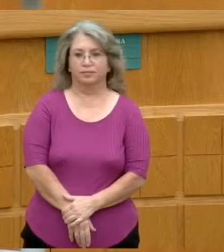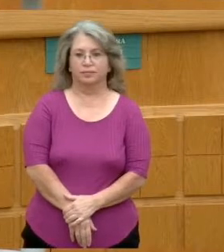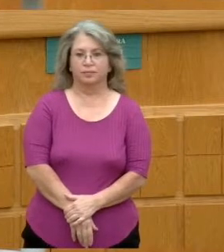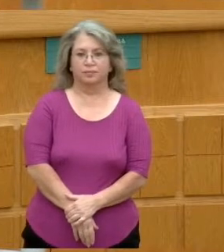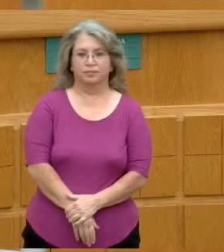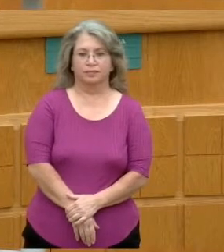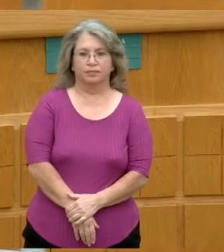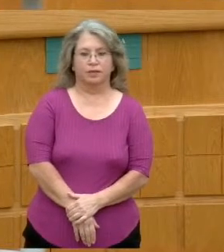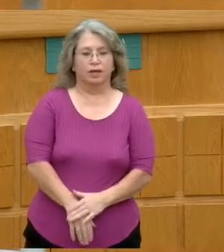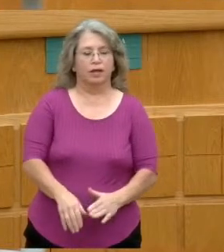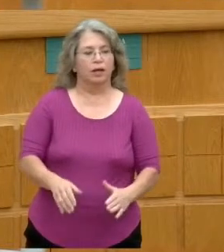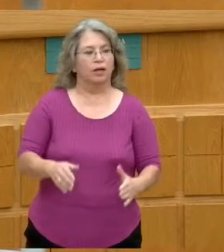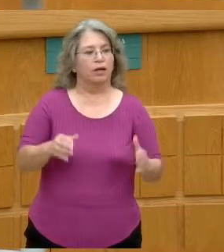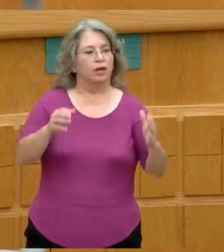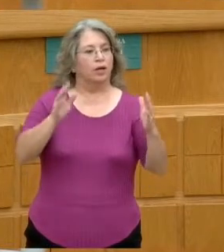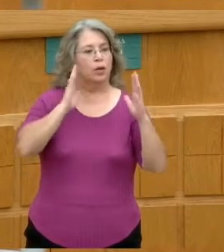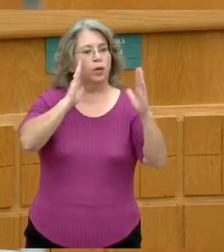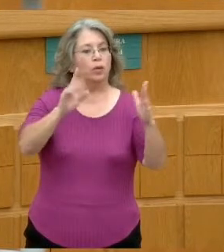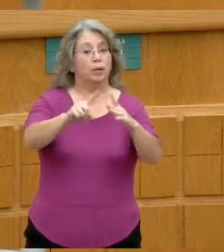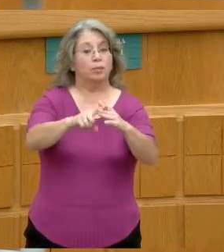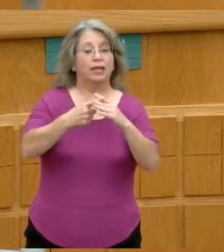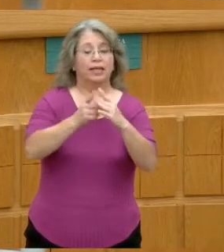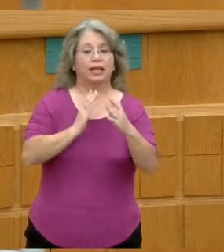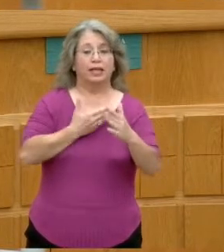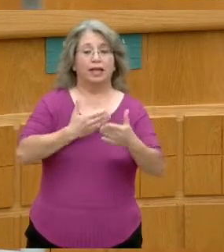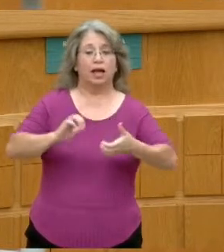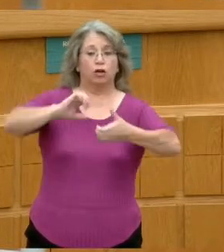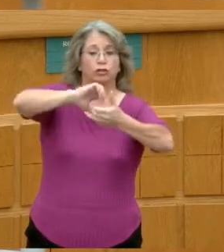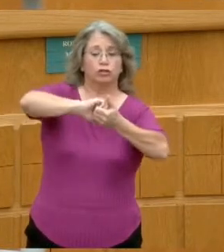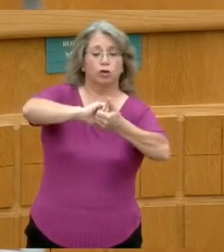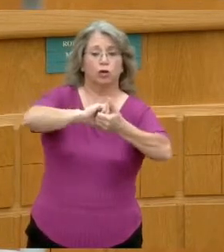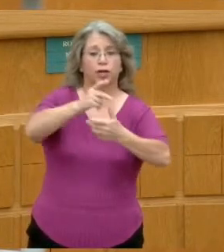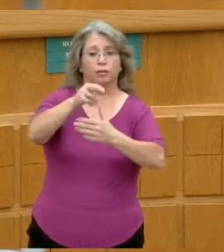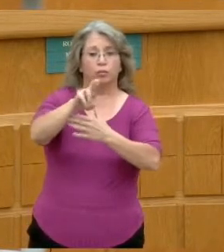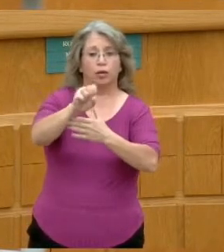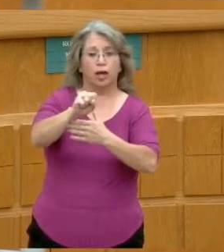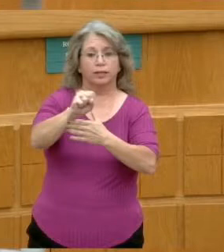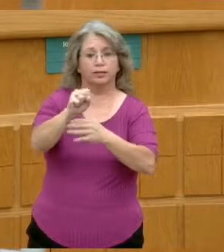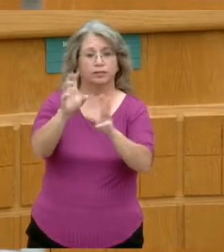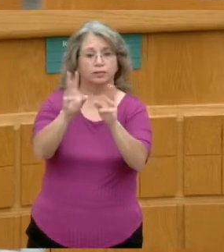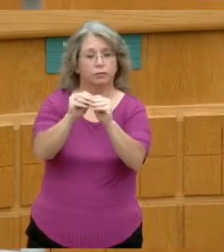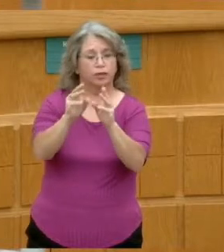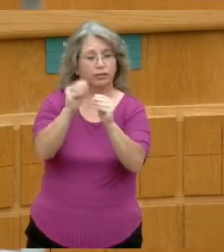Okay, we're going to begin our joint city Nueces County press briefing.